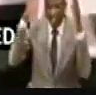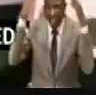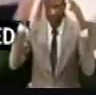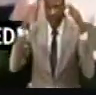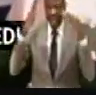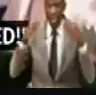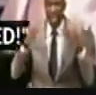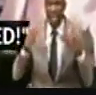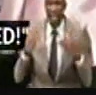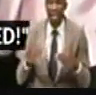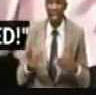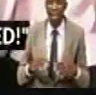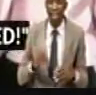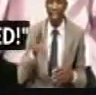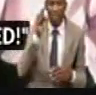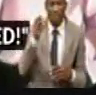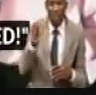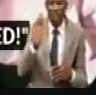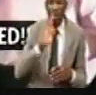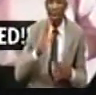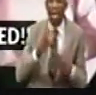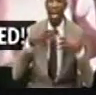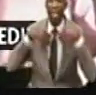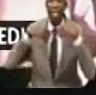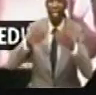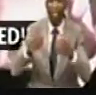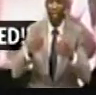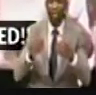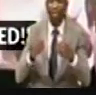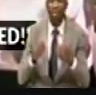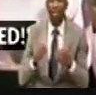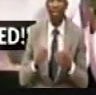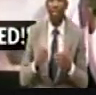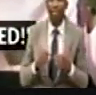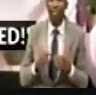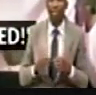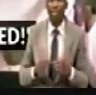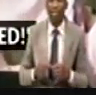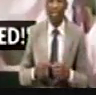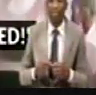showers. You are sick. In the midst of the